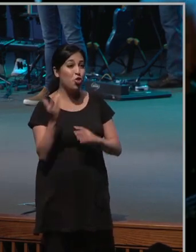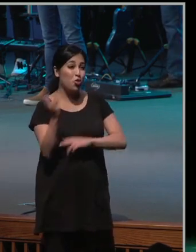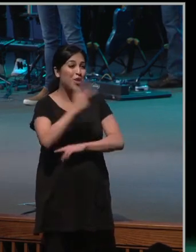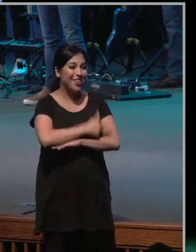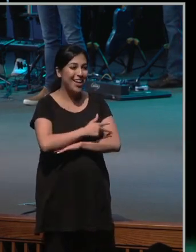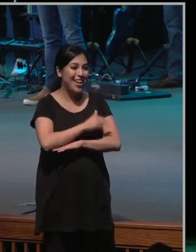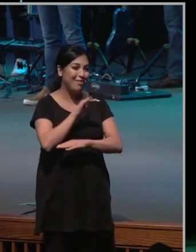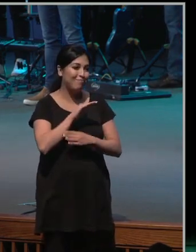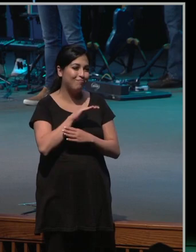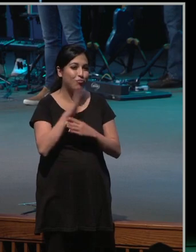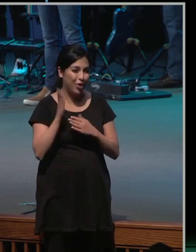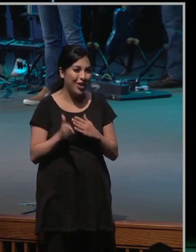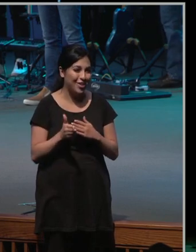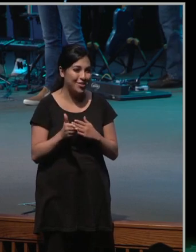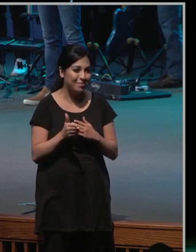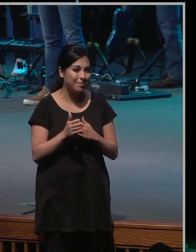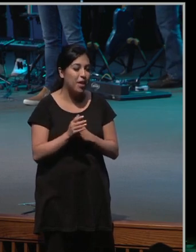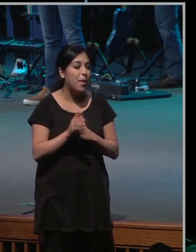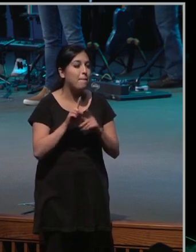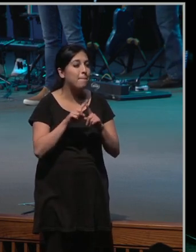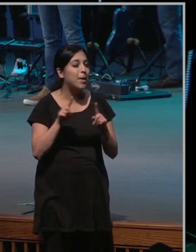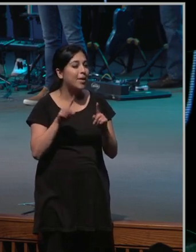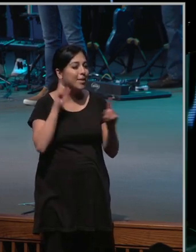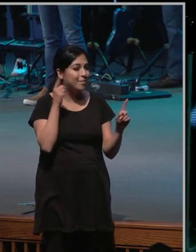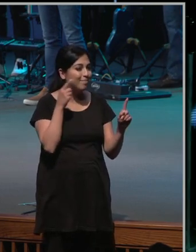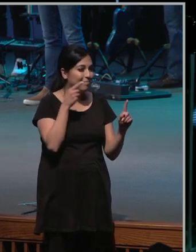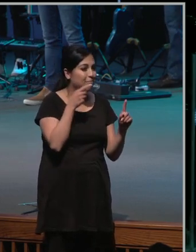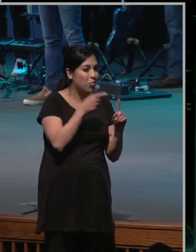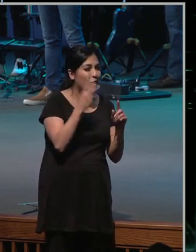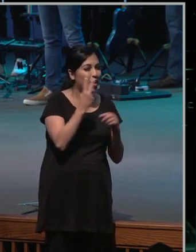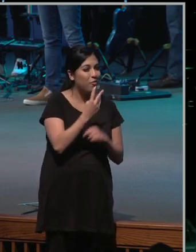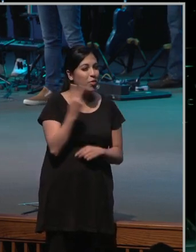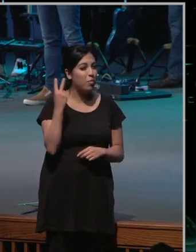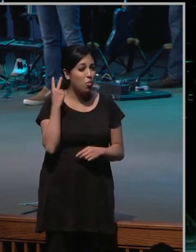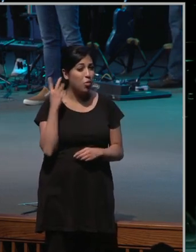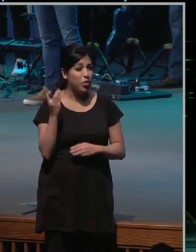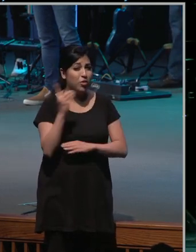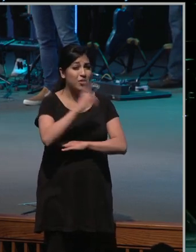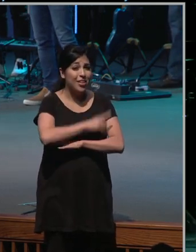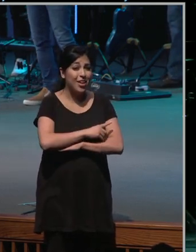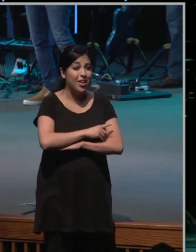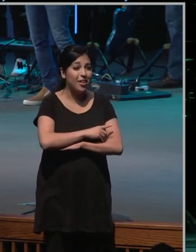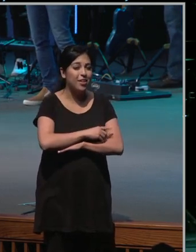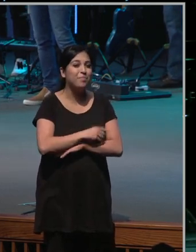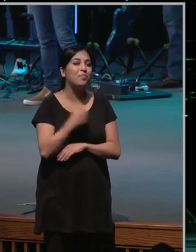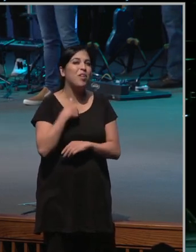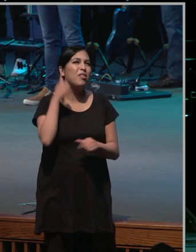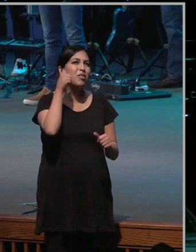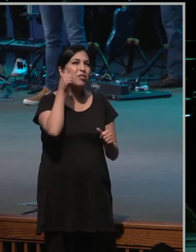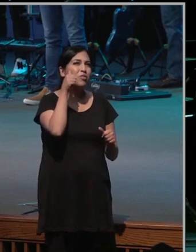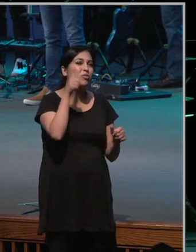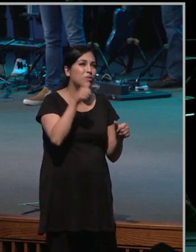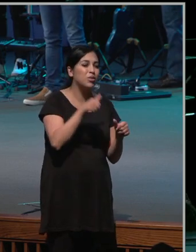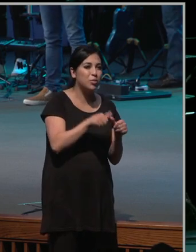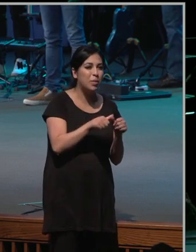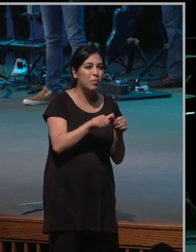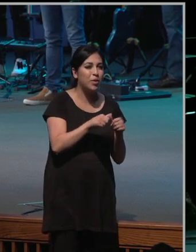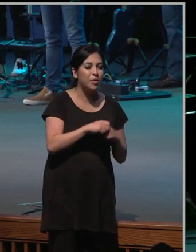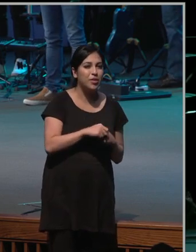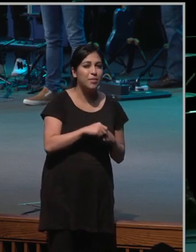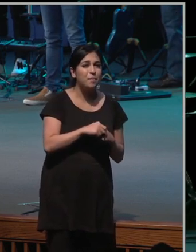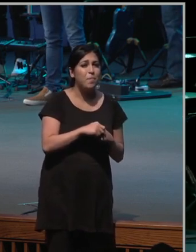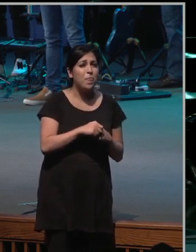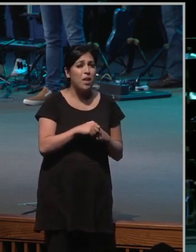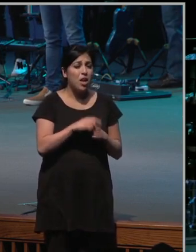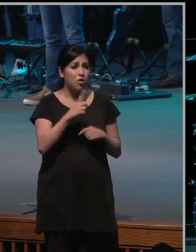I was made mindful of the real meaning of Memorial Day many years ago when stationed here as a young Air Force captain at Peterson Air Force Base. I